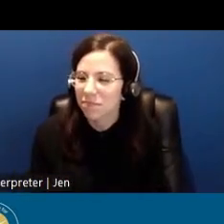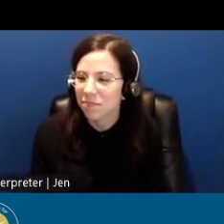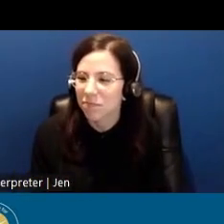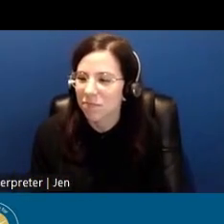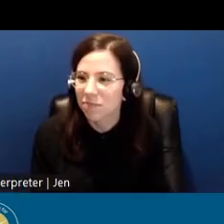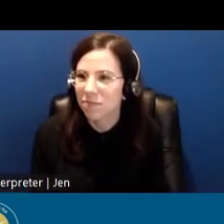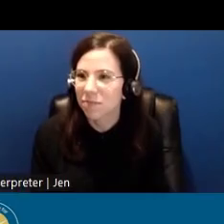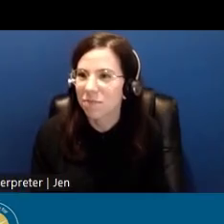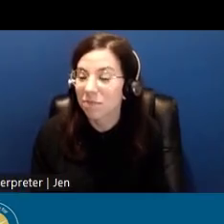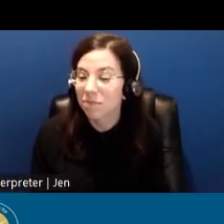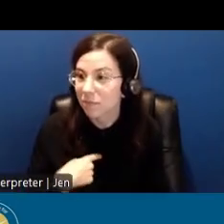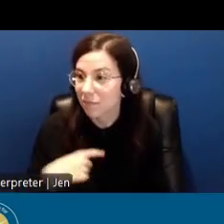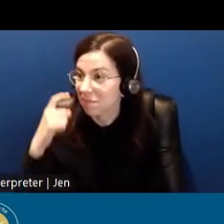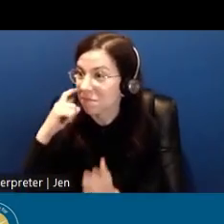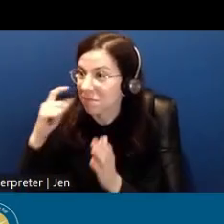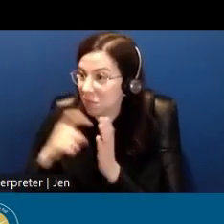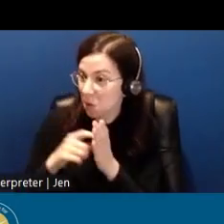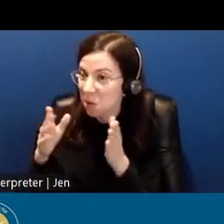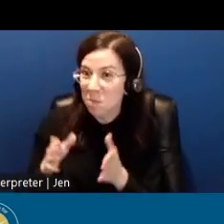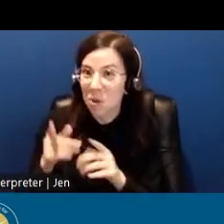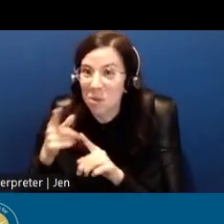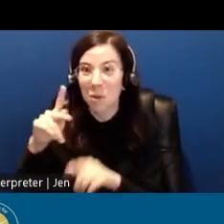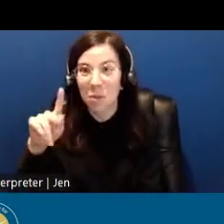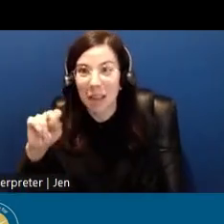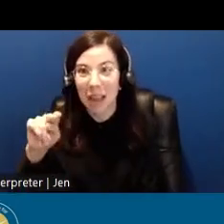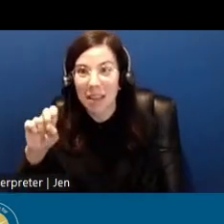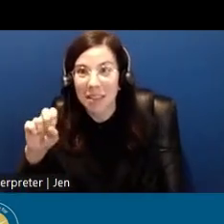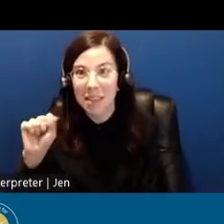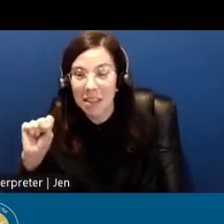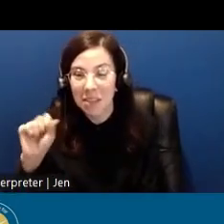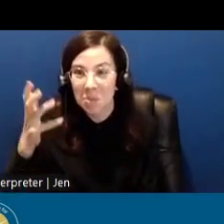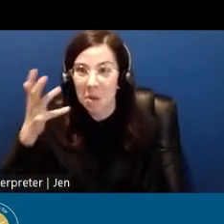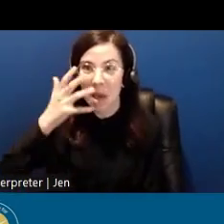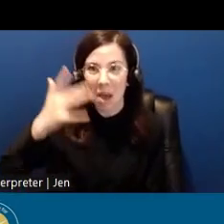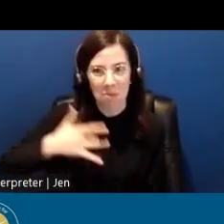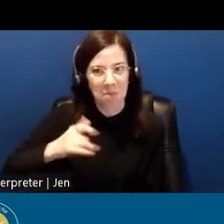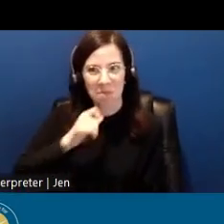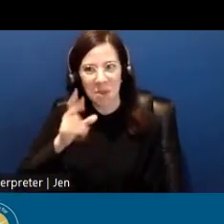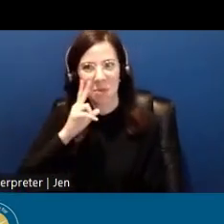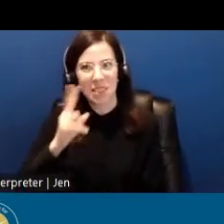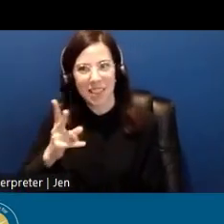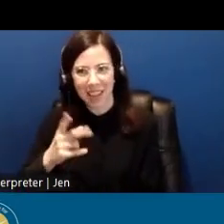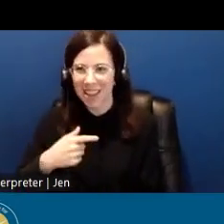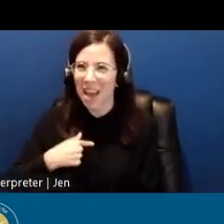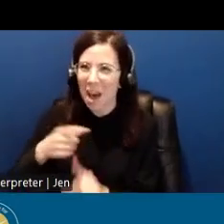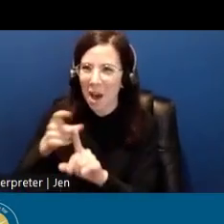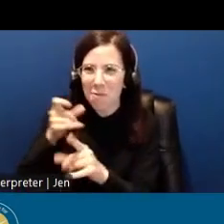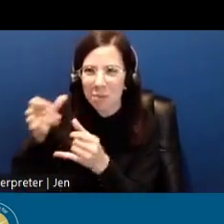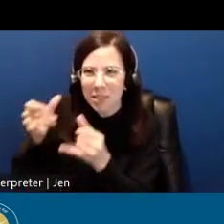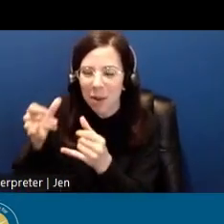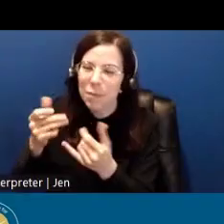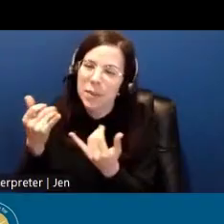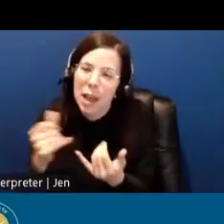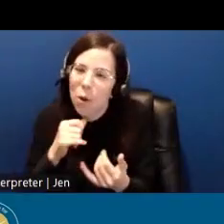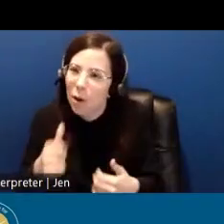I see we have someone from Kansas. I never see people from Kansas. That's where I'm from. I don't live there anymore,